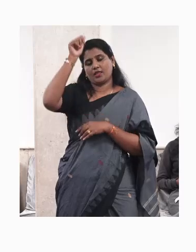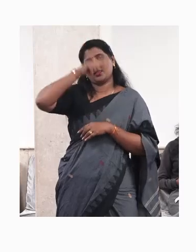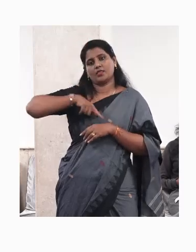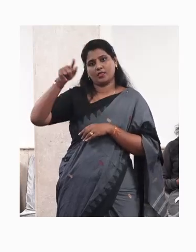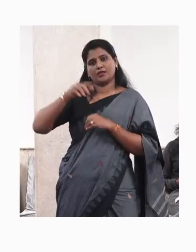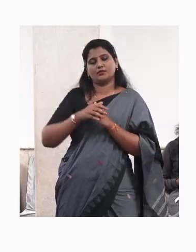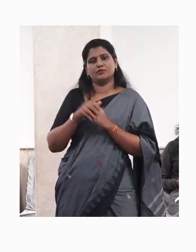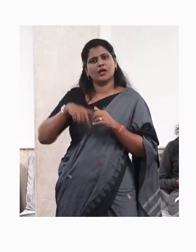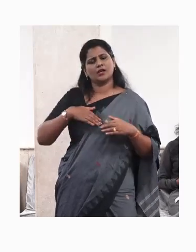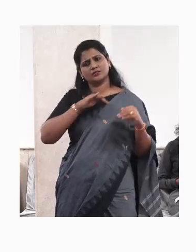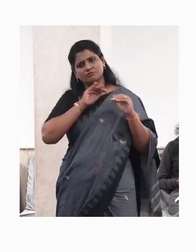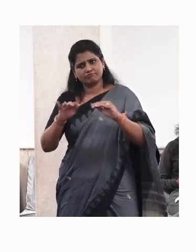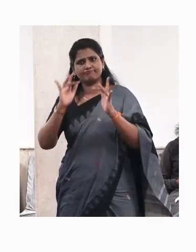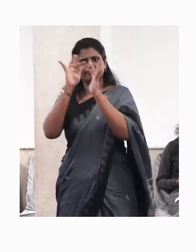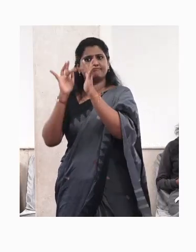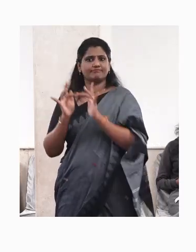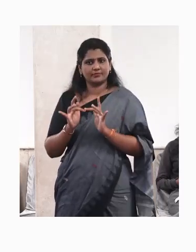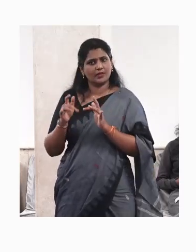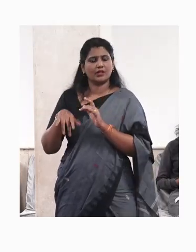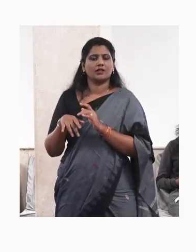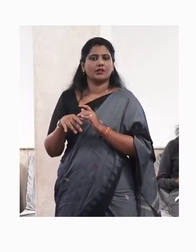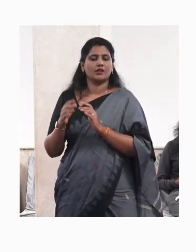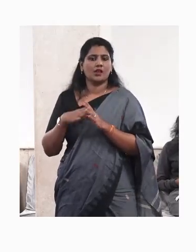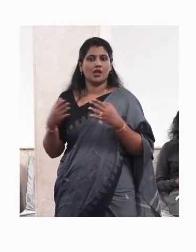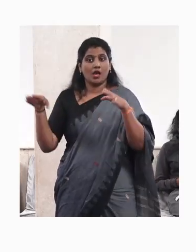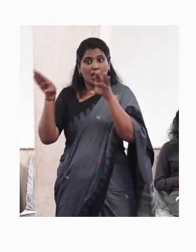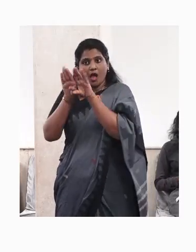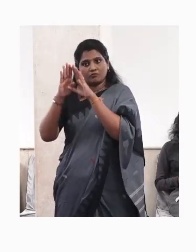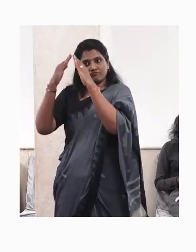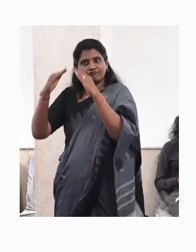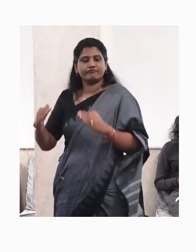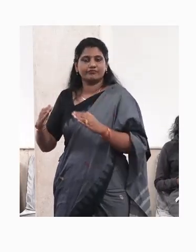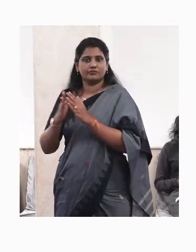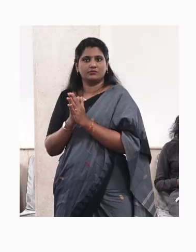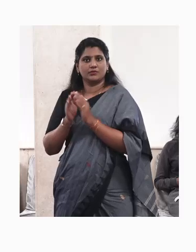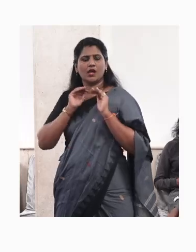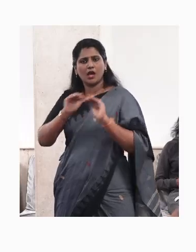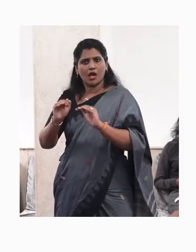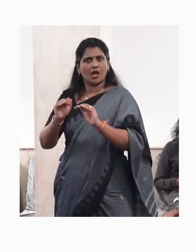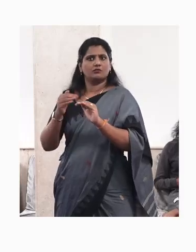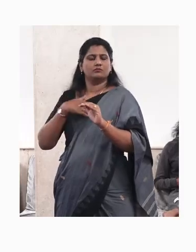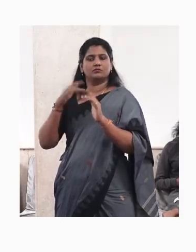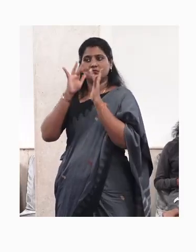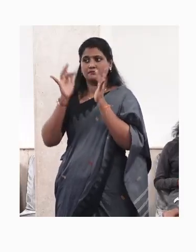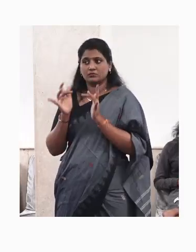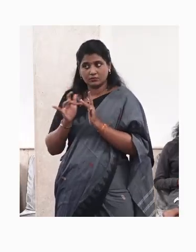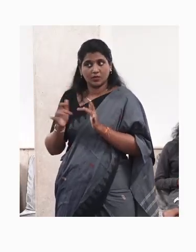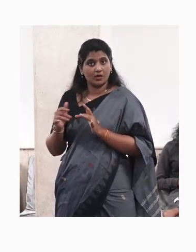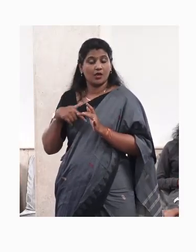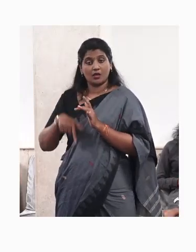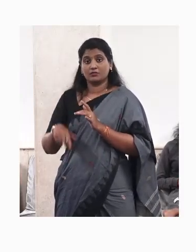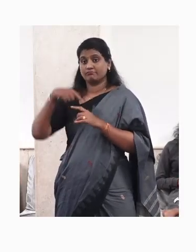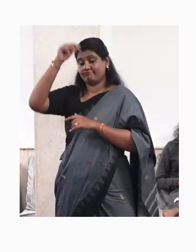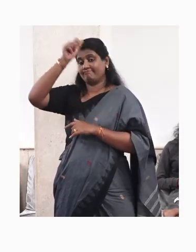works with support networks close to home. Support networks, again, in our Indian cultural context are extremely